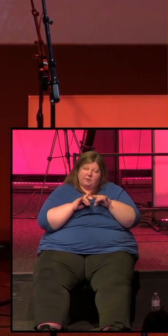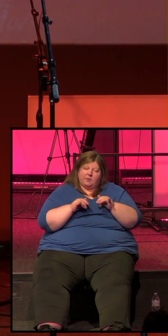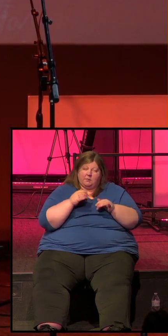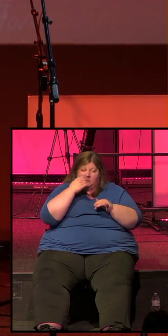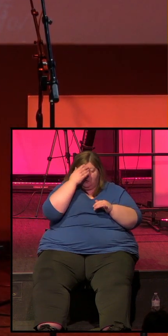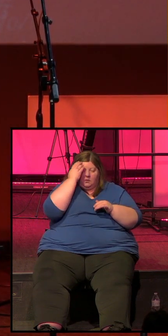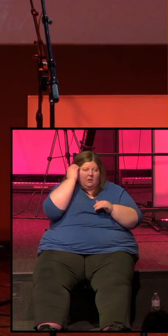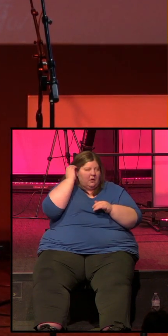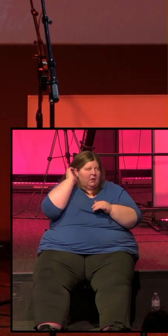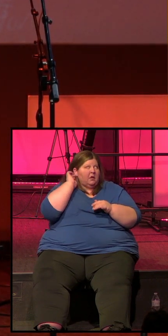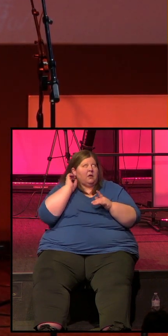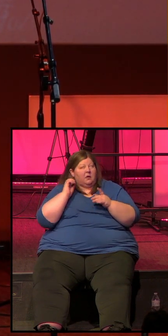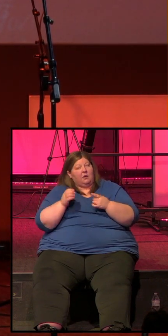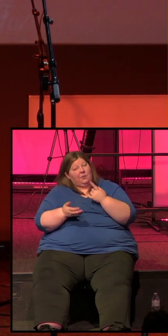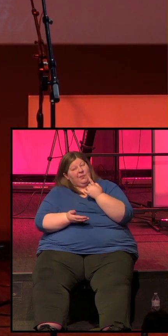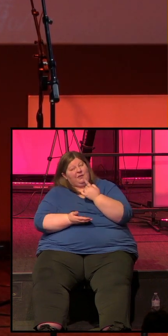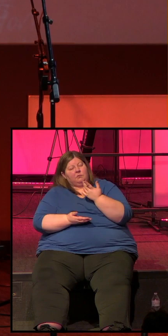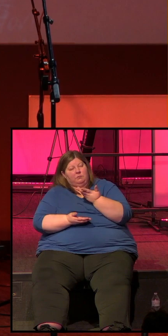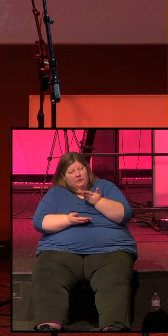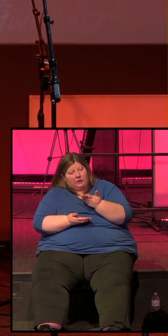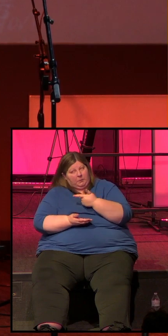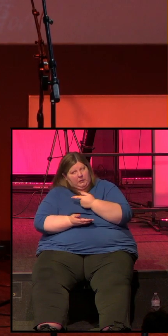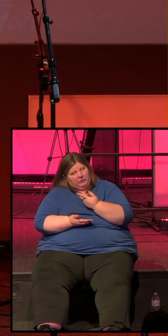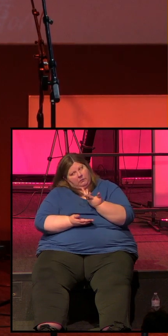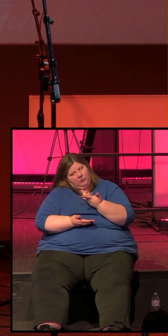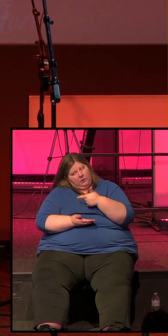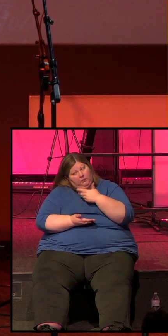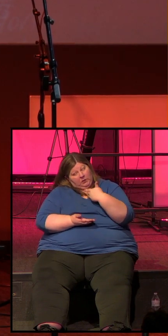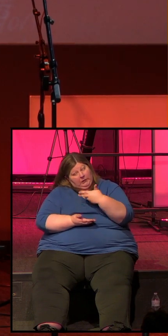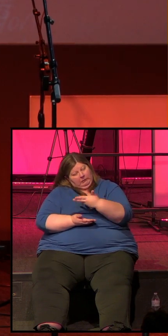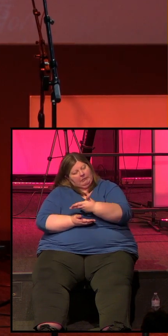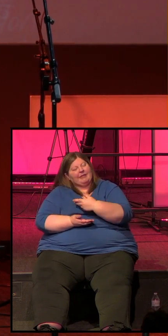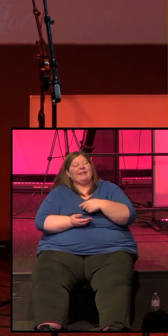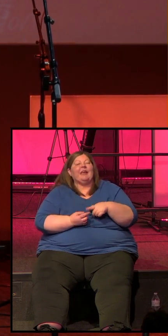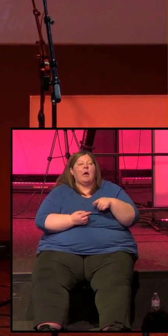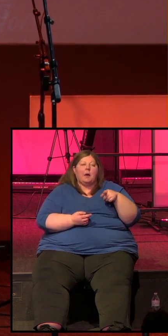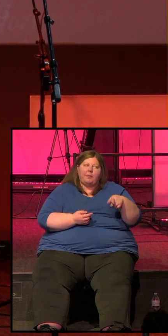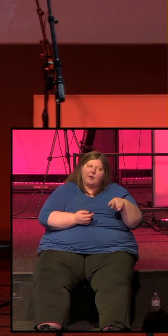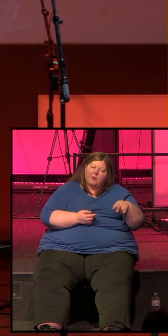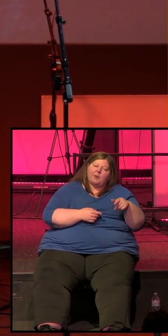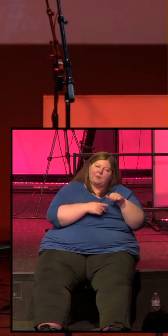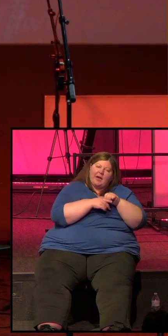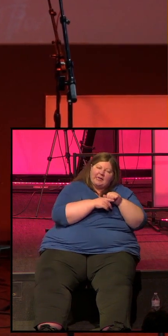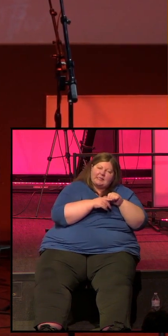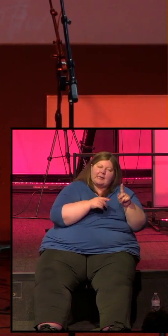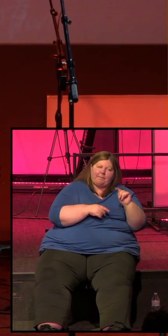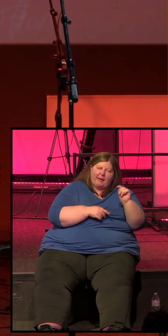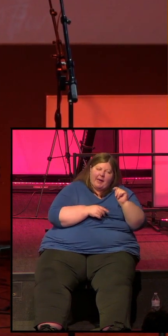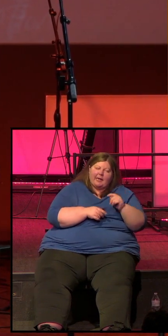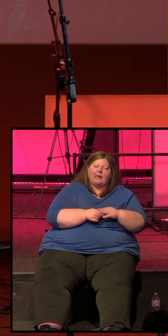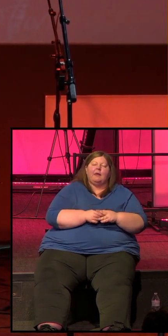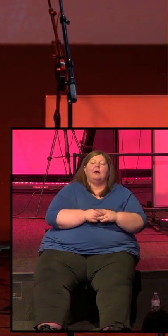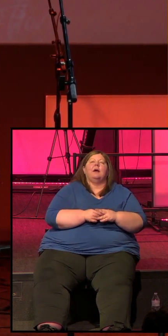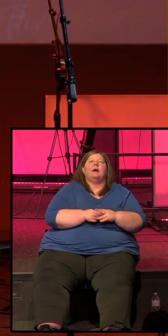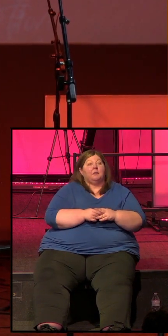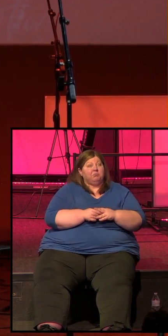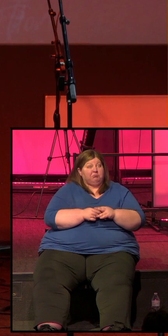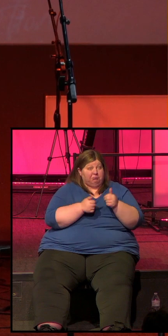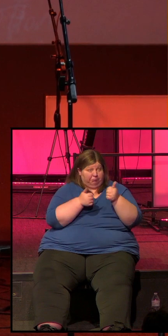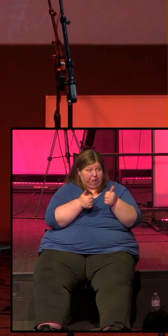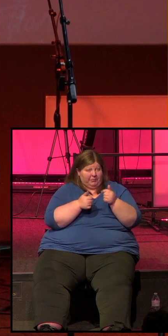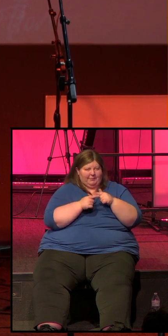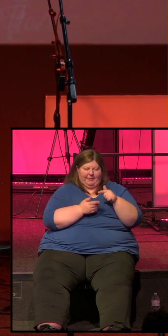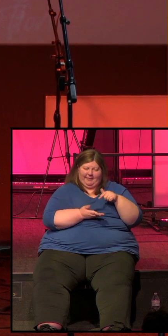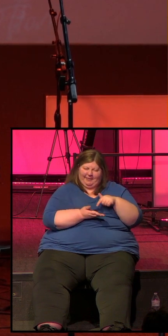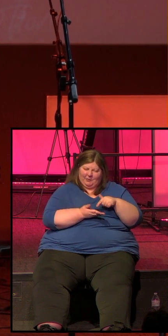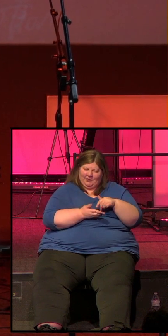diapers maybe for one, right? If Jordan could get there, we would get there. So Judah, we're working on potty training. He's doing amazing, but right now, as of this